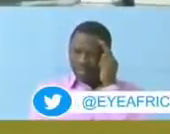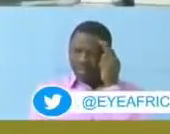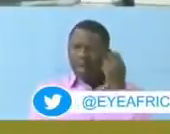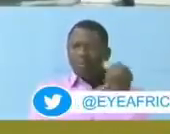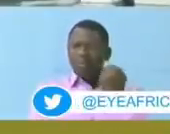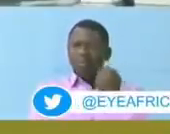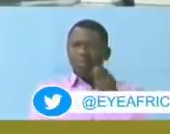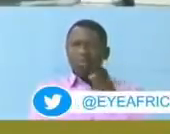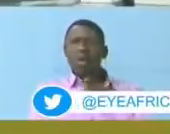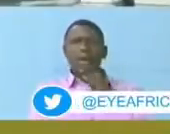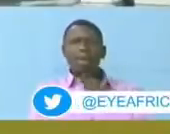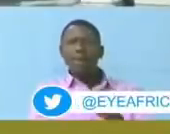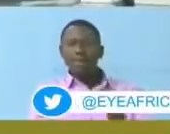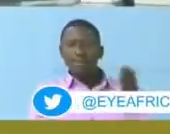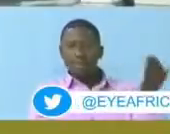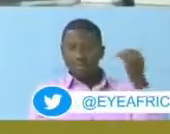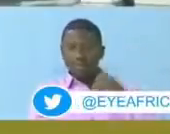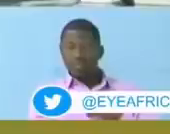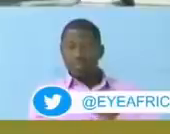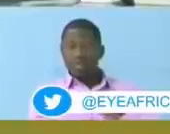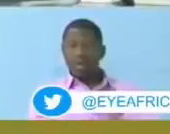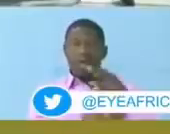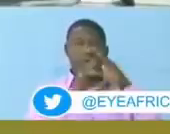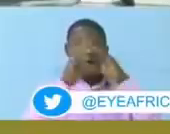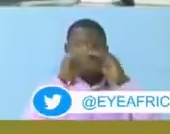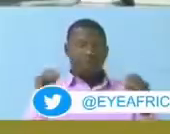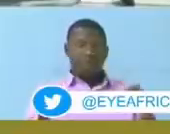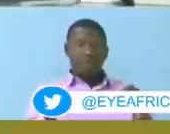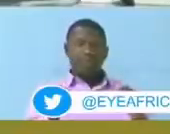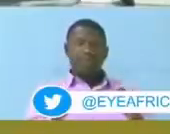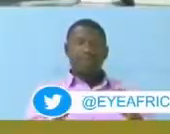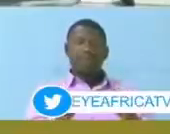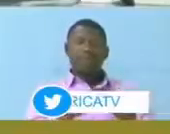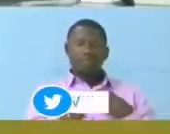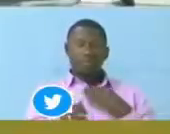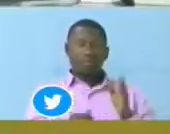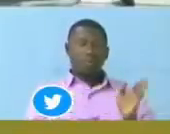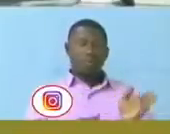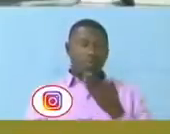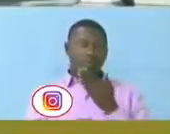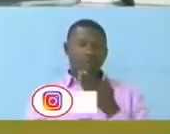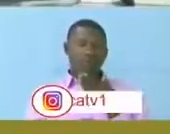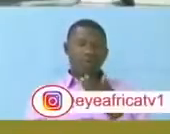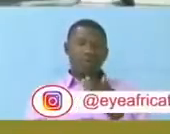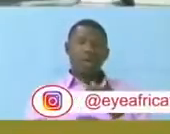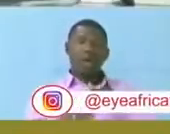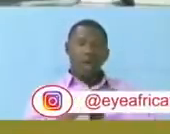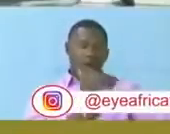Because when he came to my office and he was moving out, my only who is presently with me